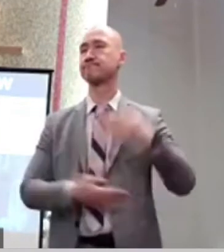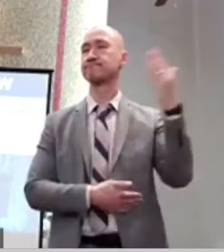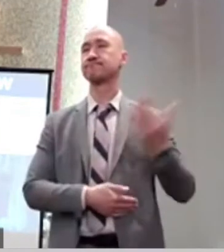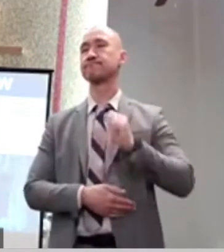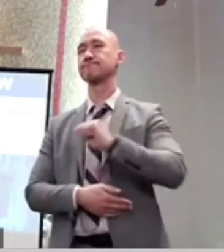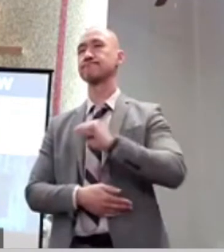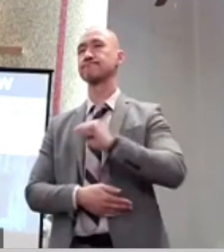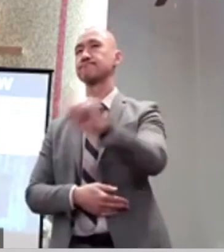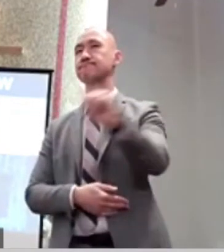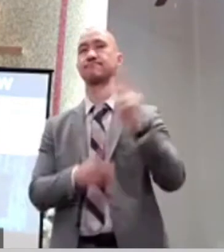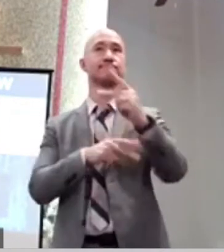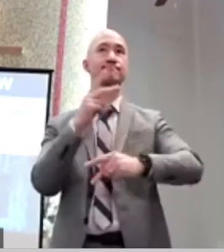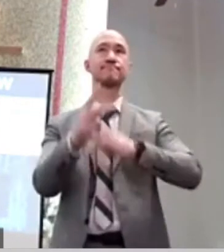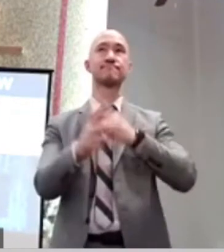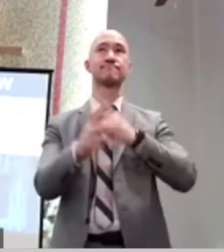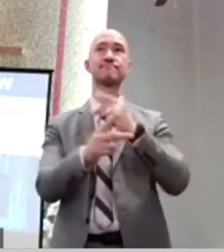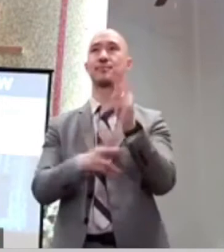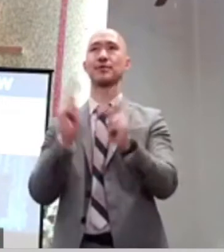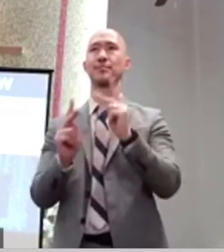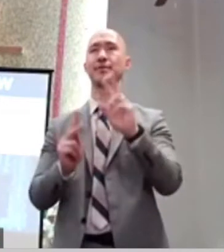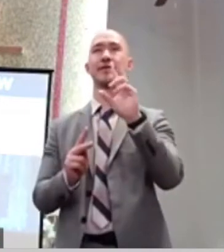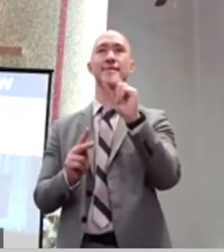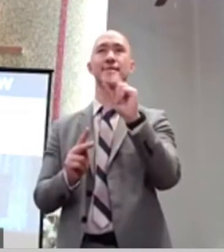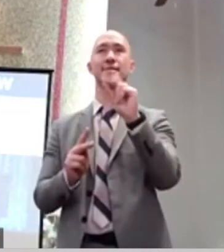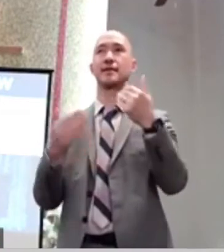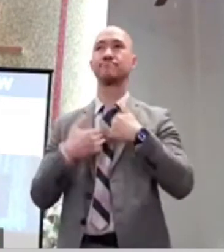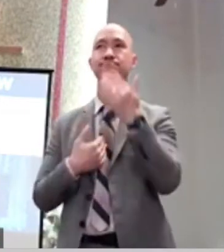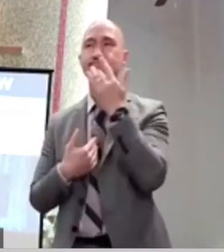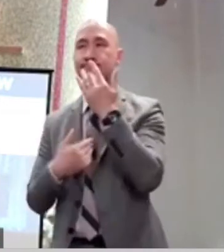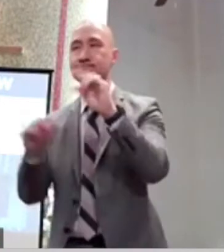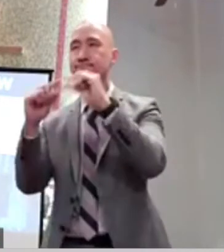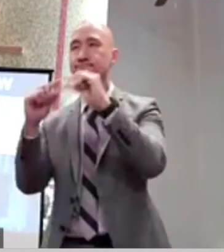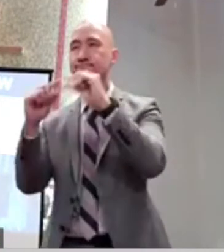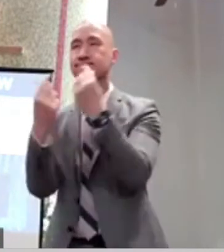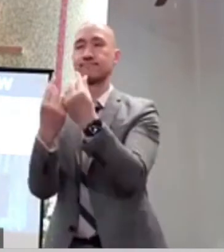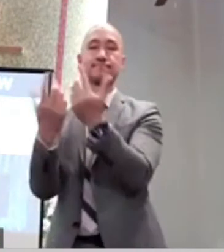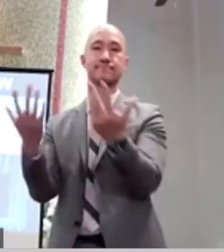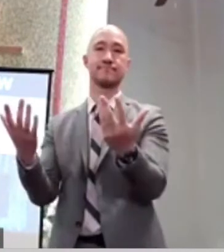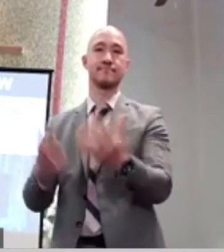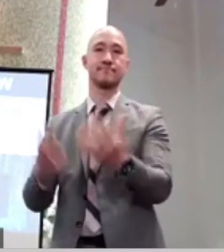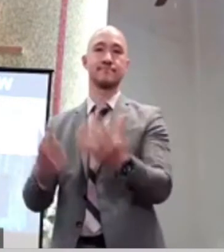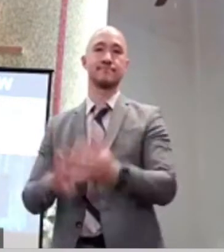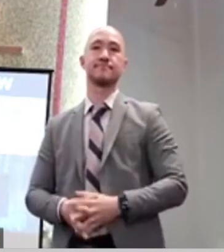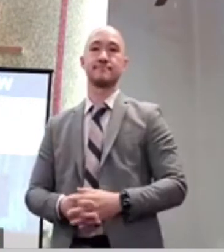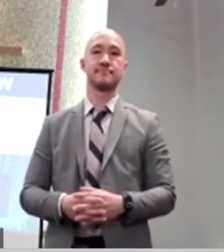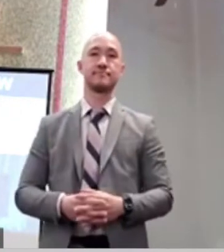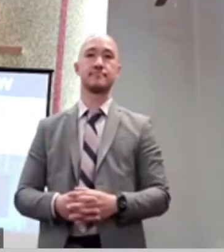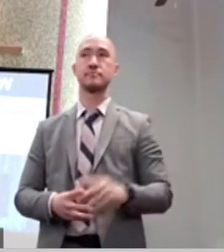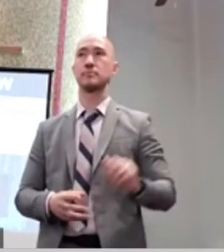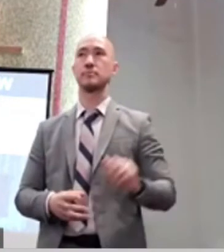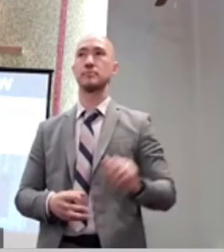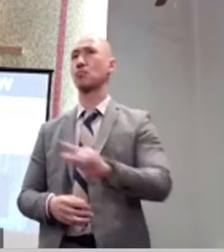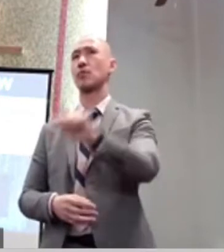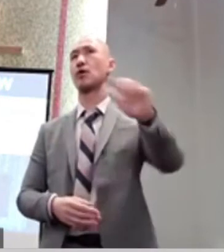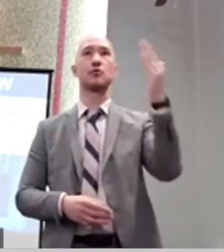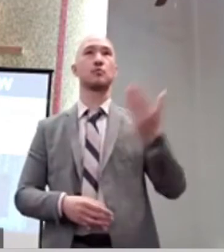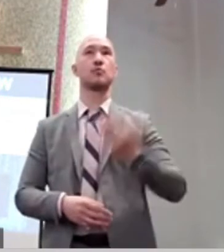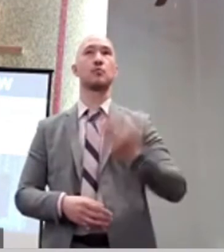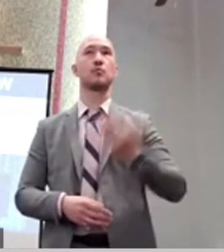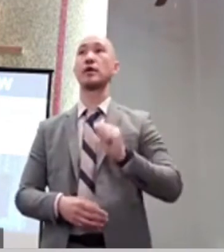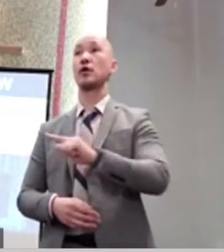the love of God unto people. It's not something we keep unto ourselves. All are welcome. Everyone has an